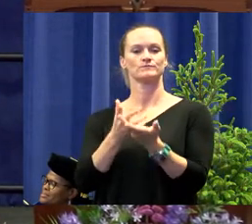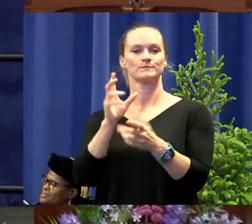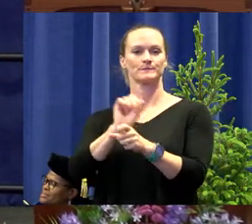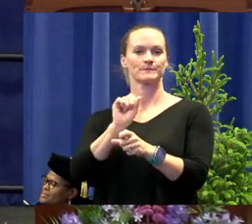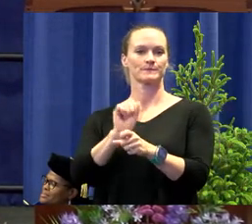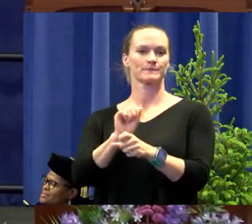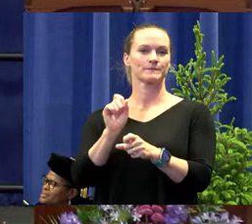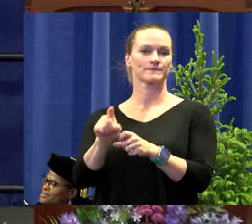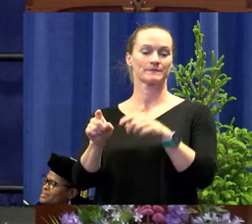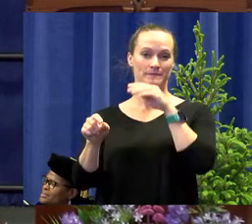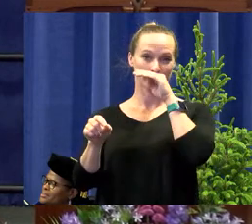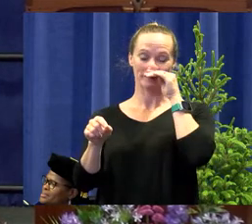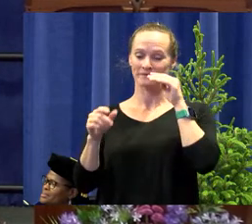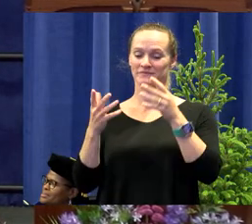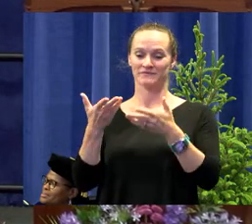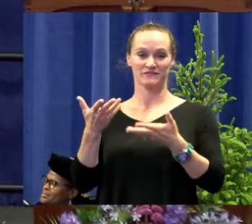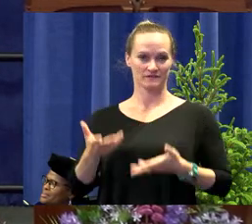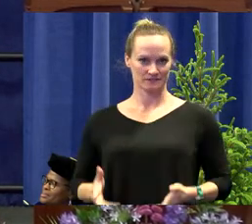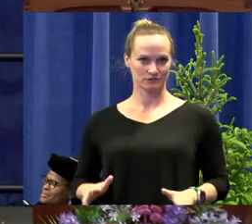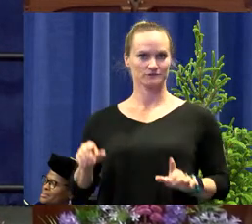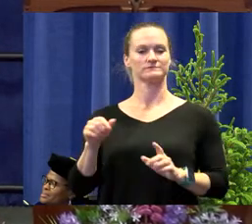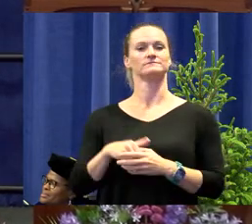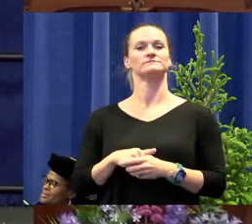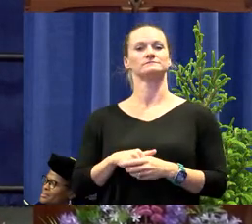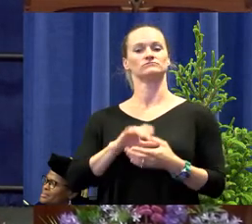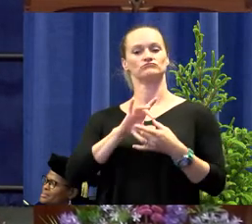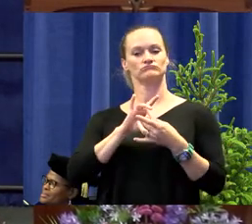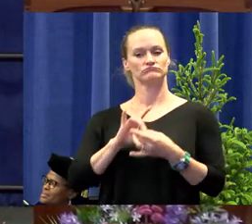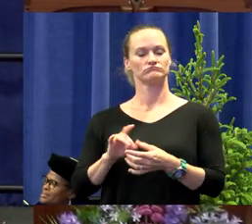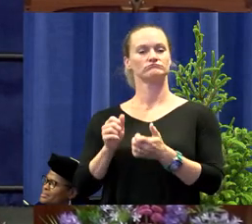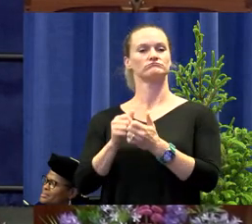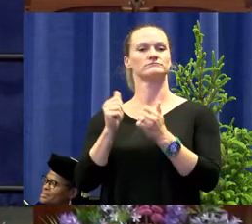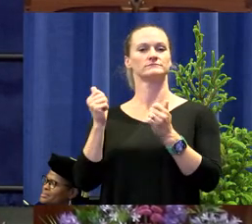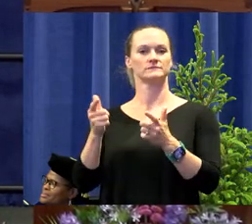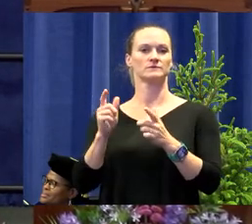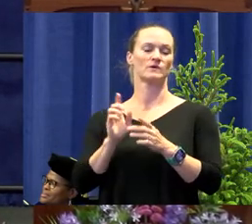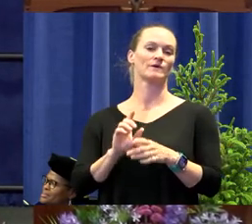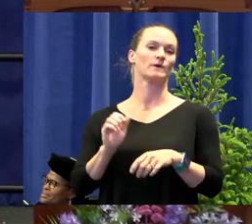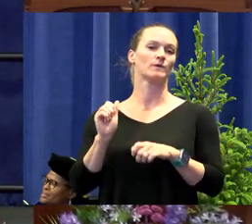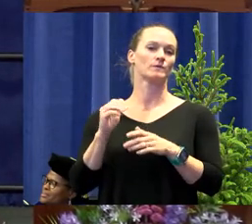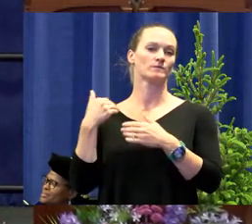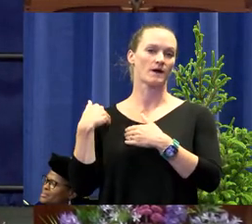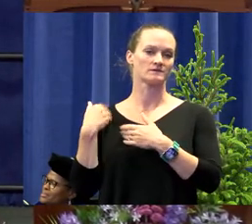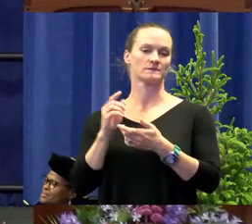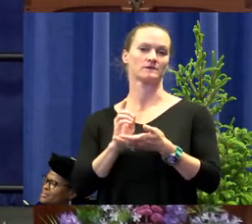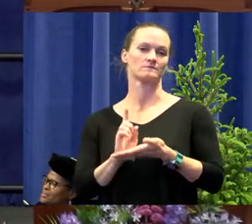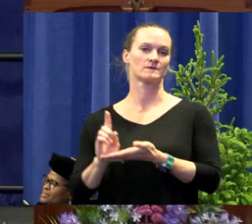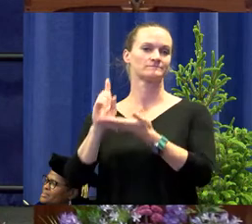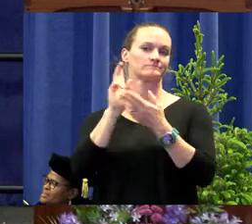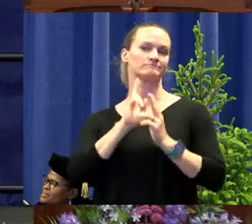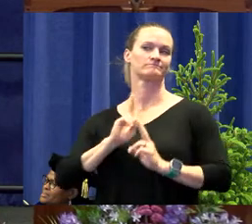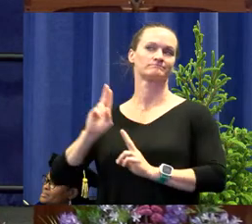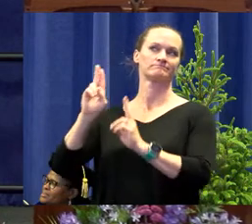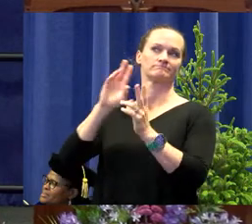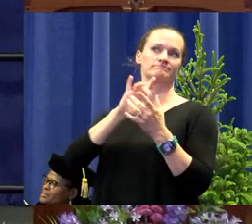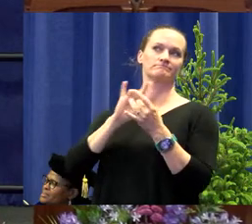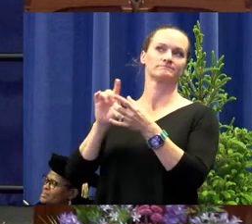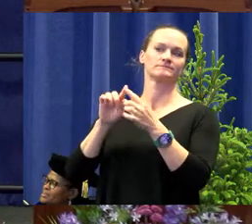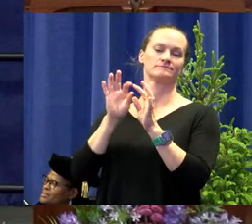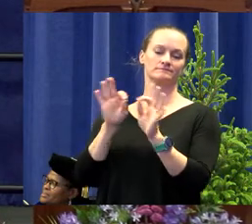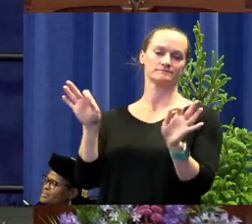have completed with all the associated responsibilities, privileges, and honors that the credential